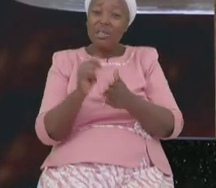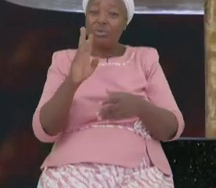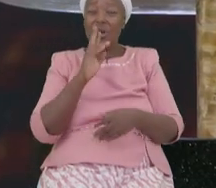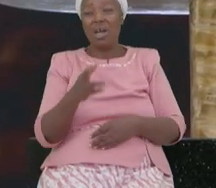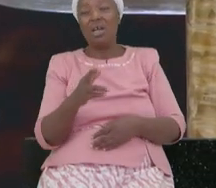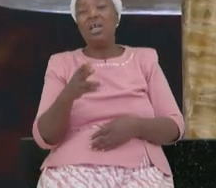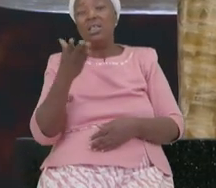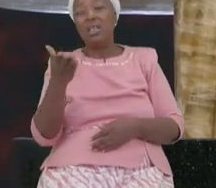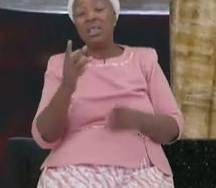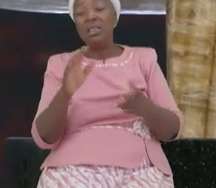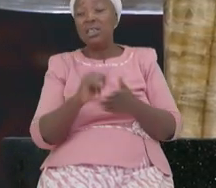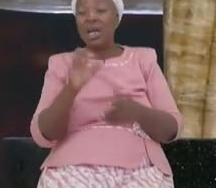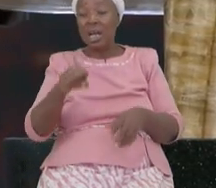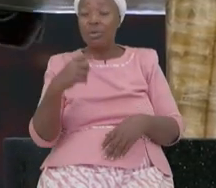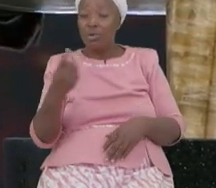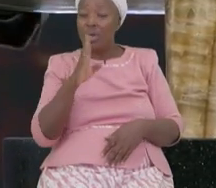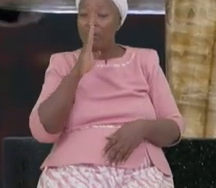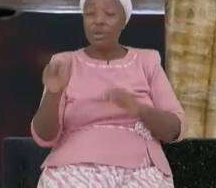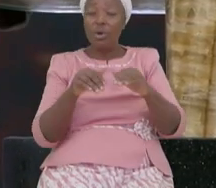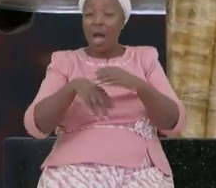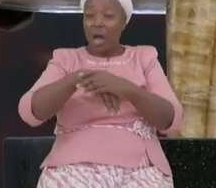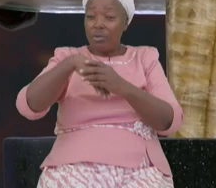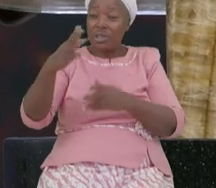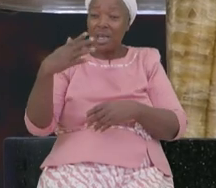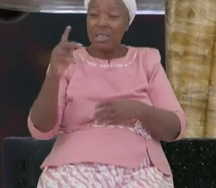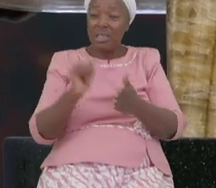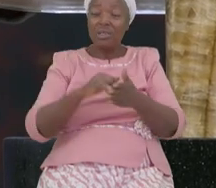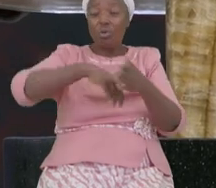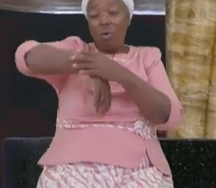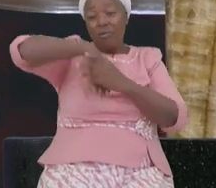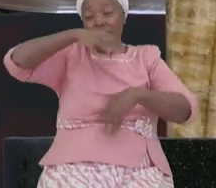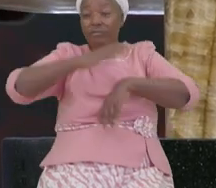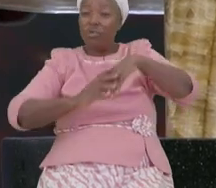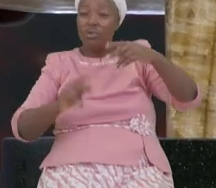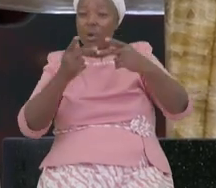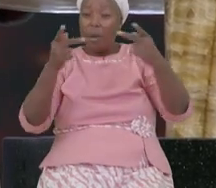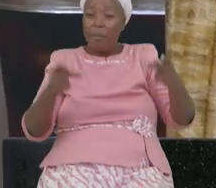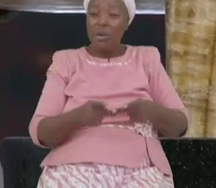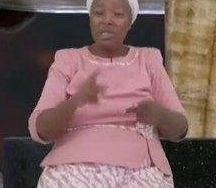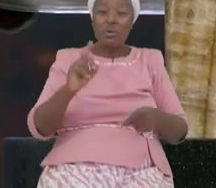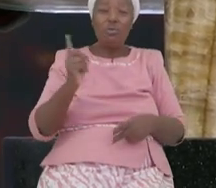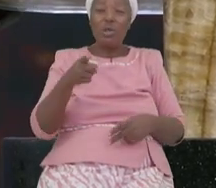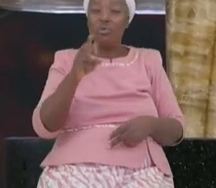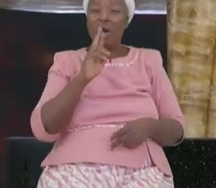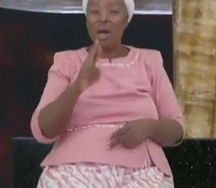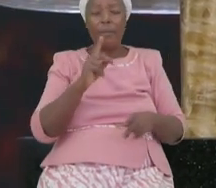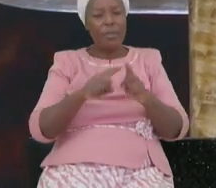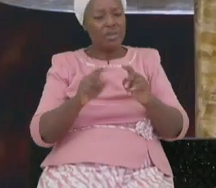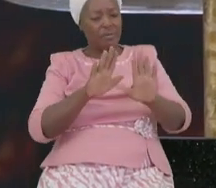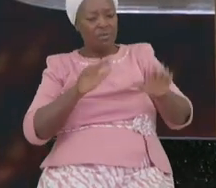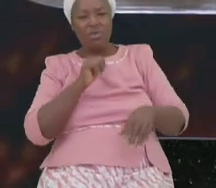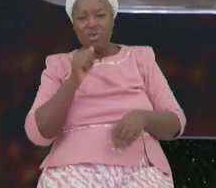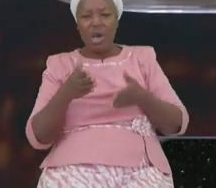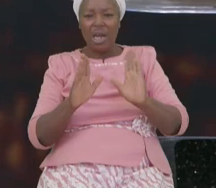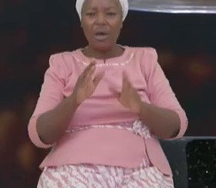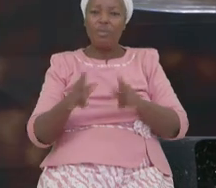that can only be done outside the comfort zone where you are. But fear will not allow